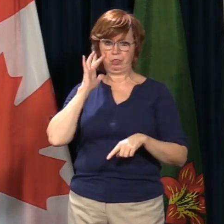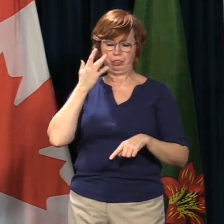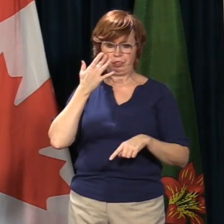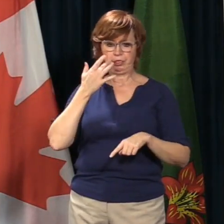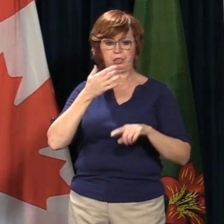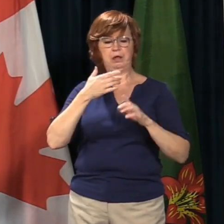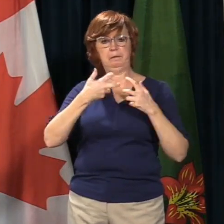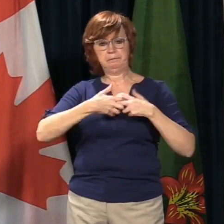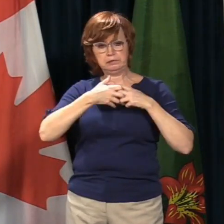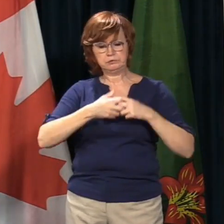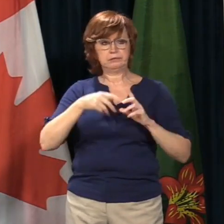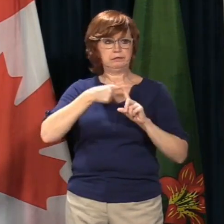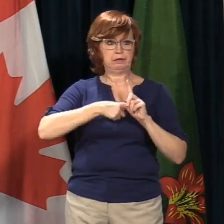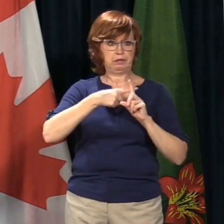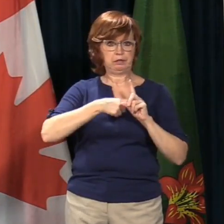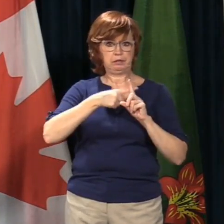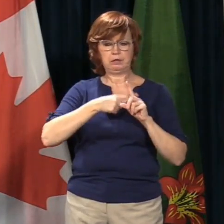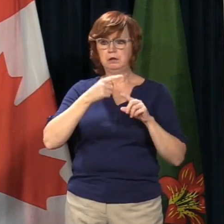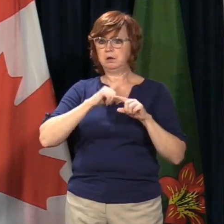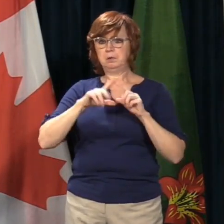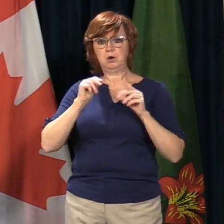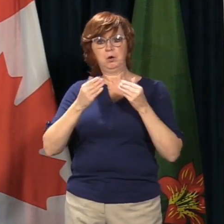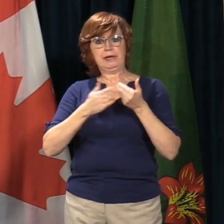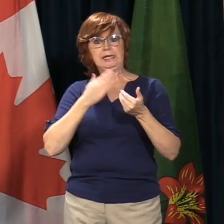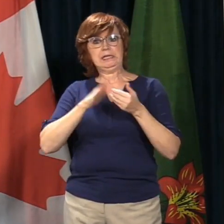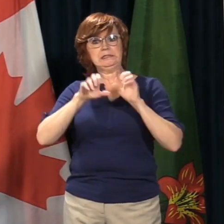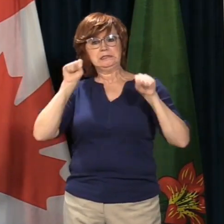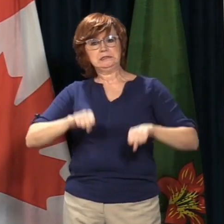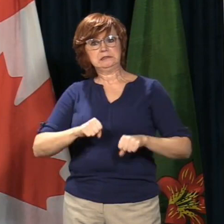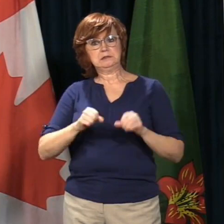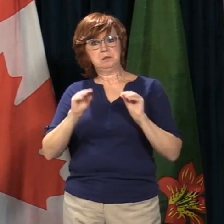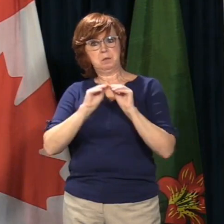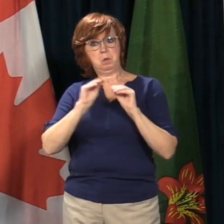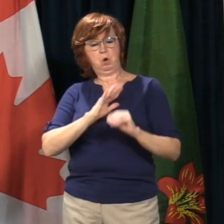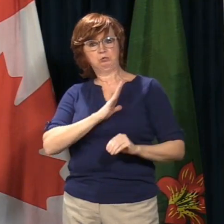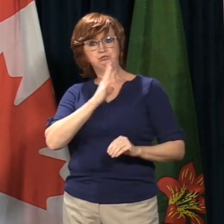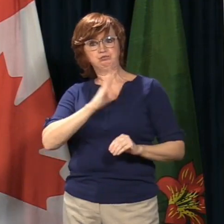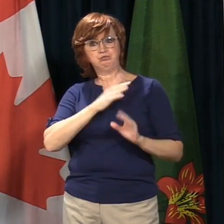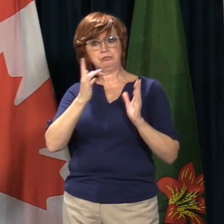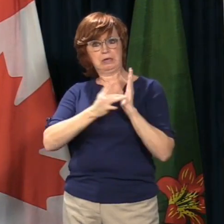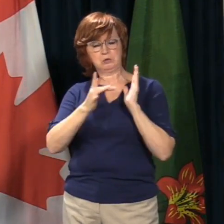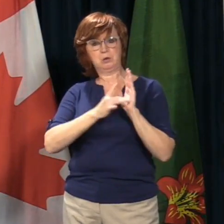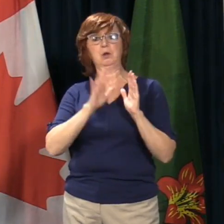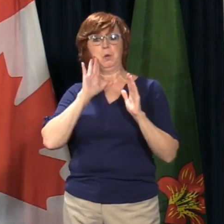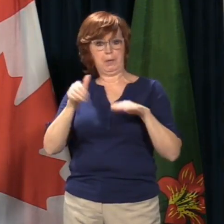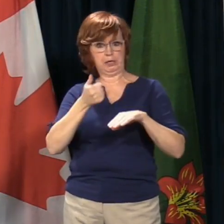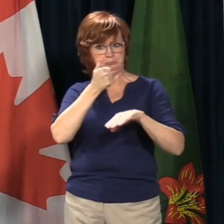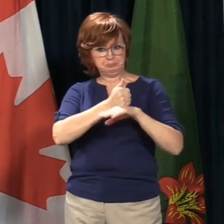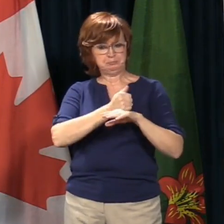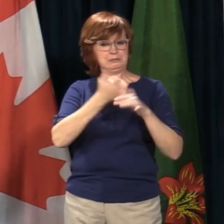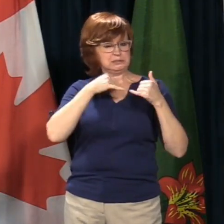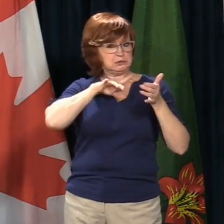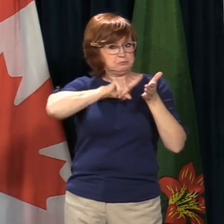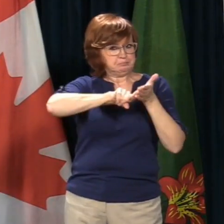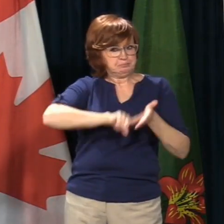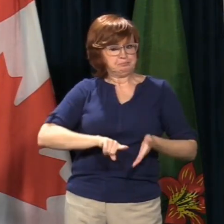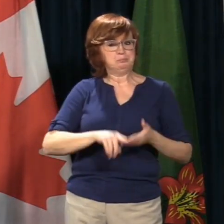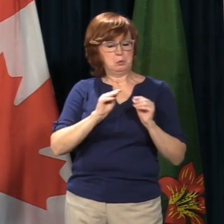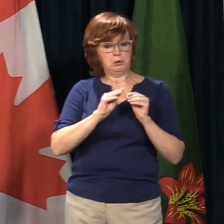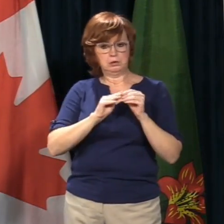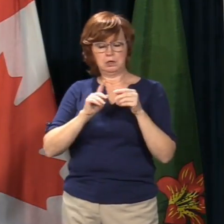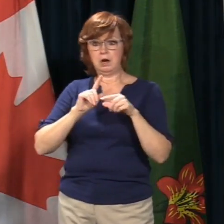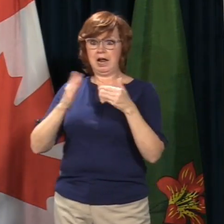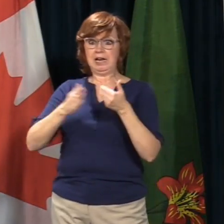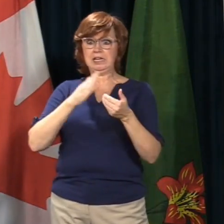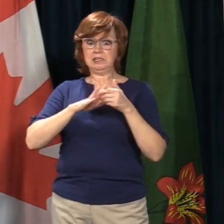their patients, clients, and residents. You can imagine that these are not simple or easy measures, but these measures are needed and necessary, and